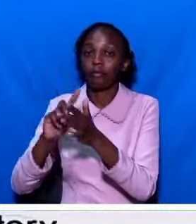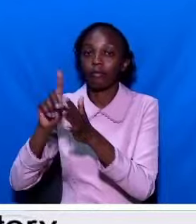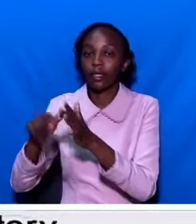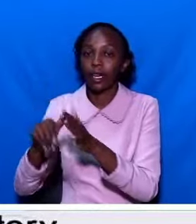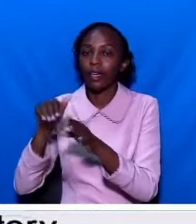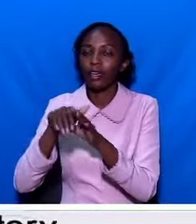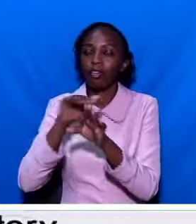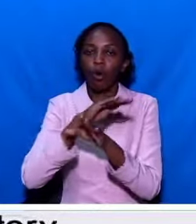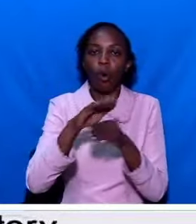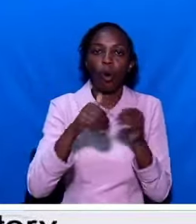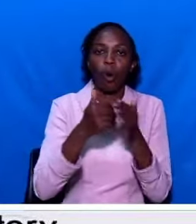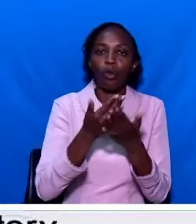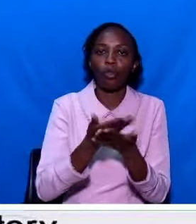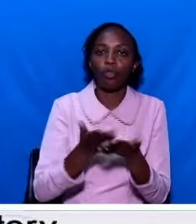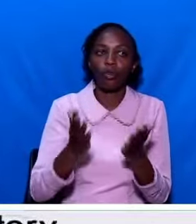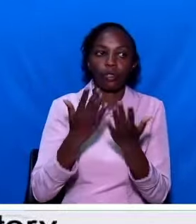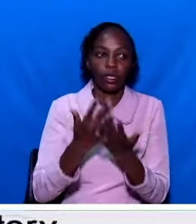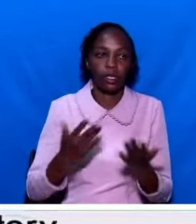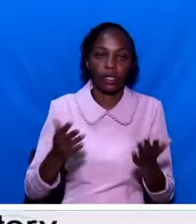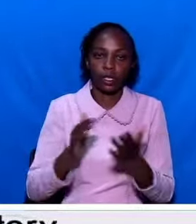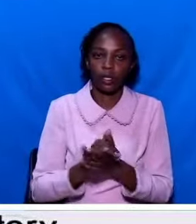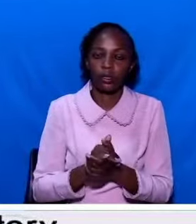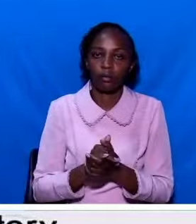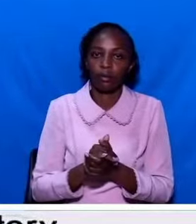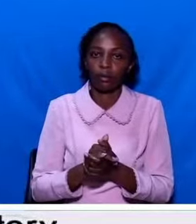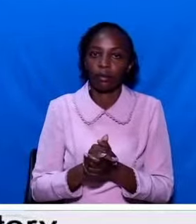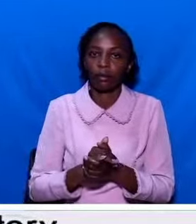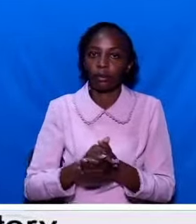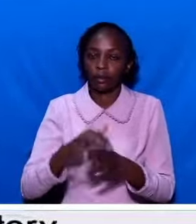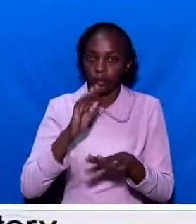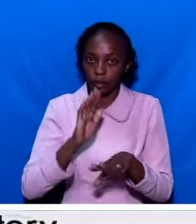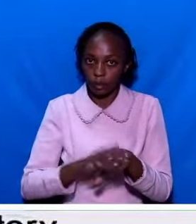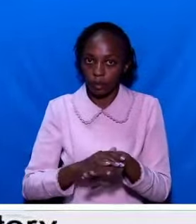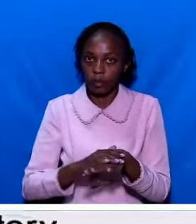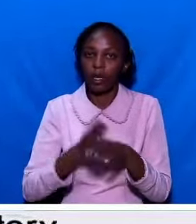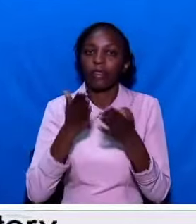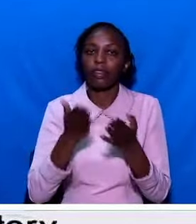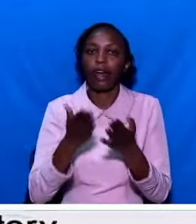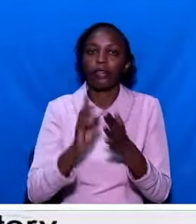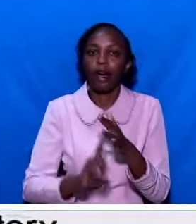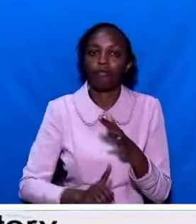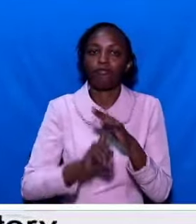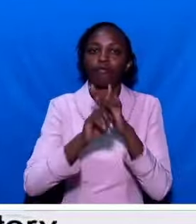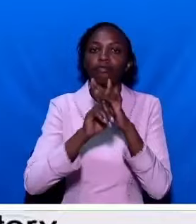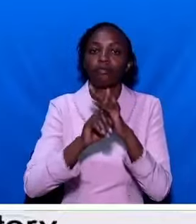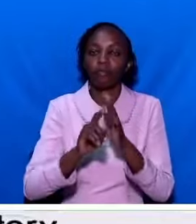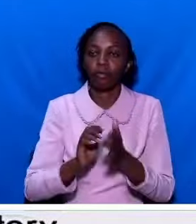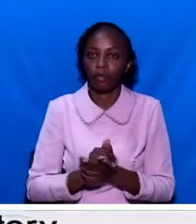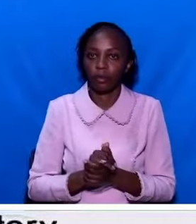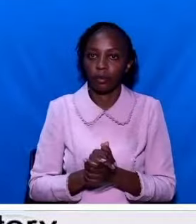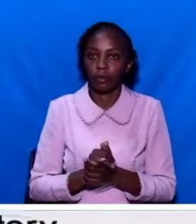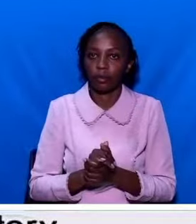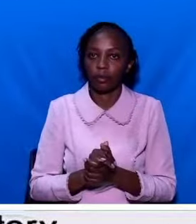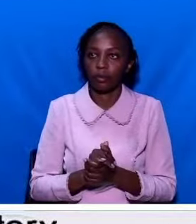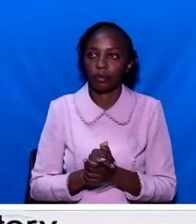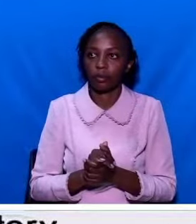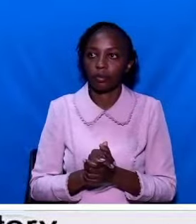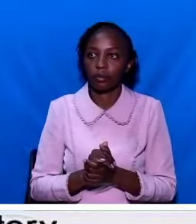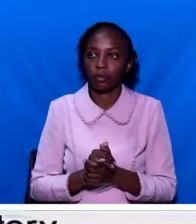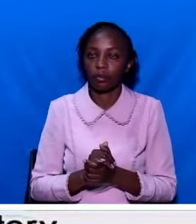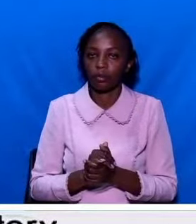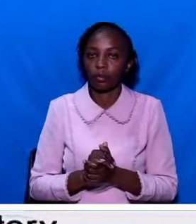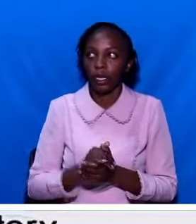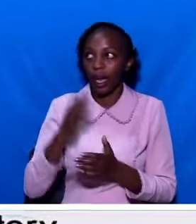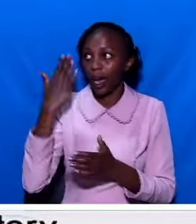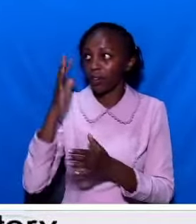all these things, the good was coming out. You know? I don't know whether you've